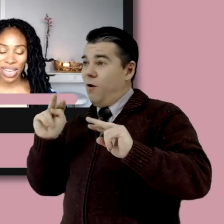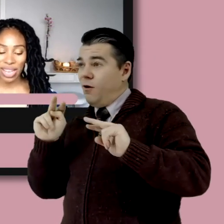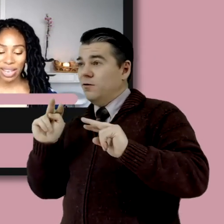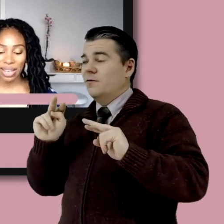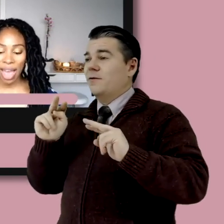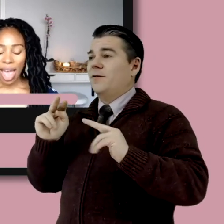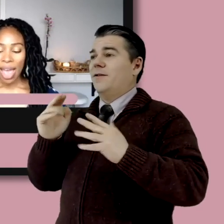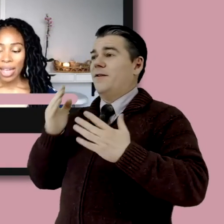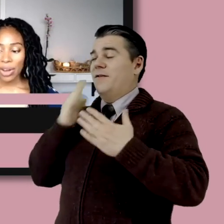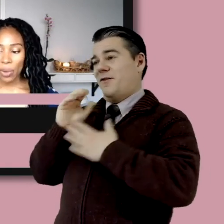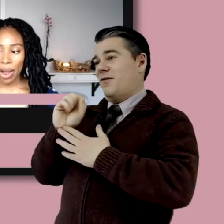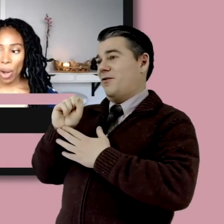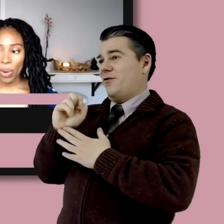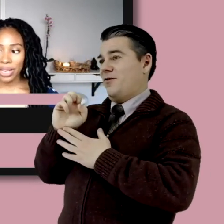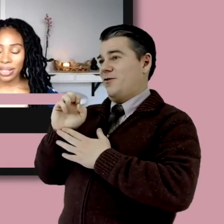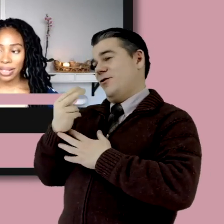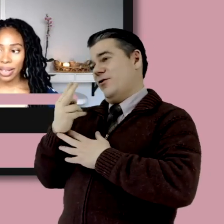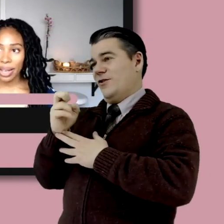me, Shanique. And,